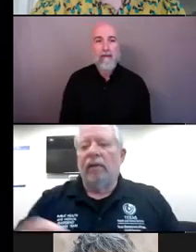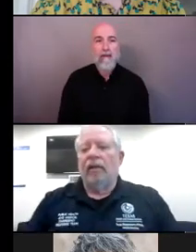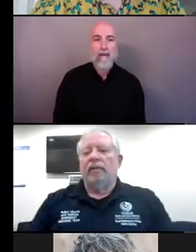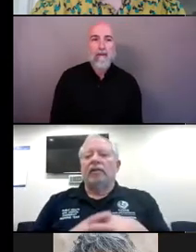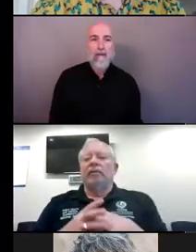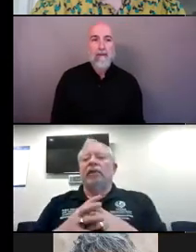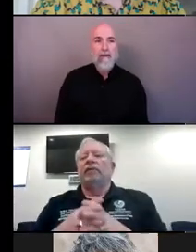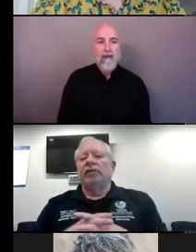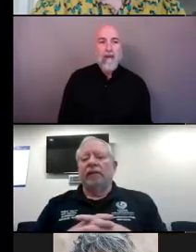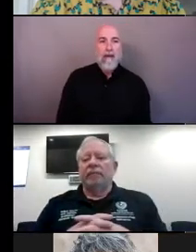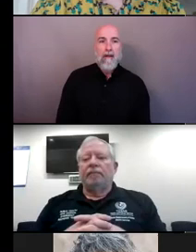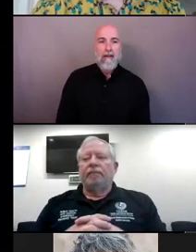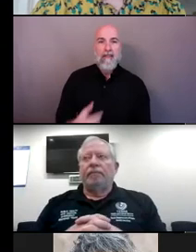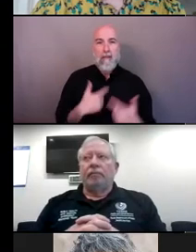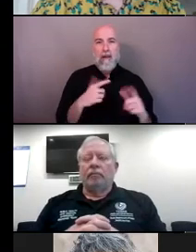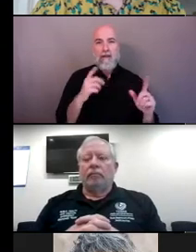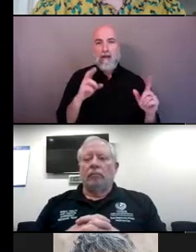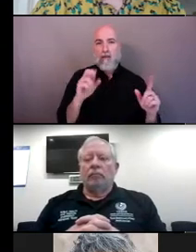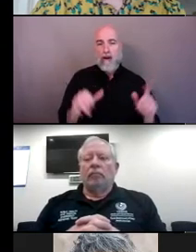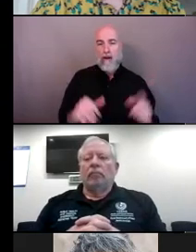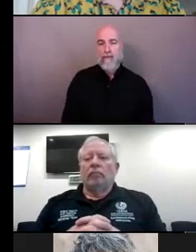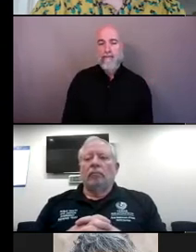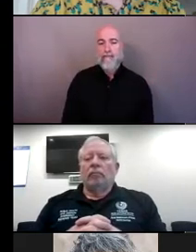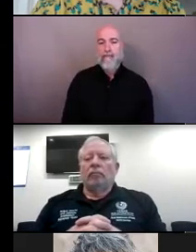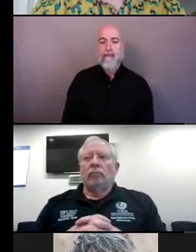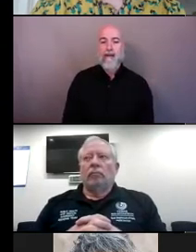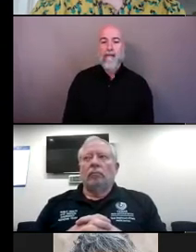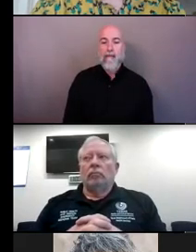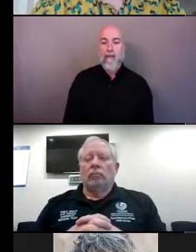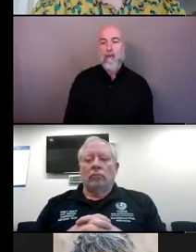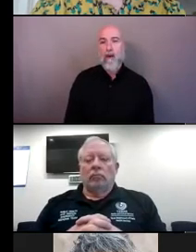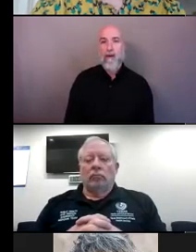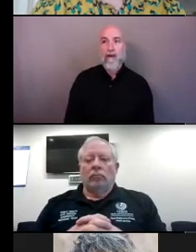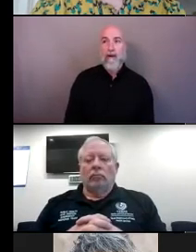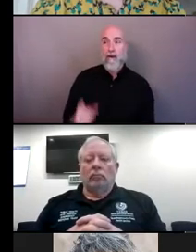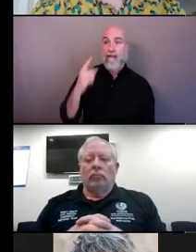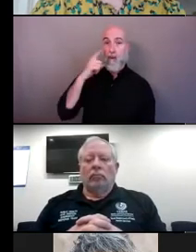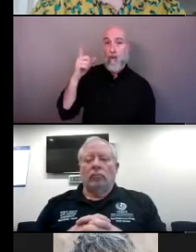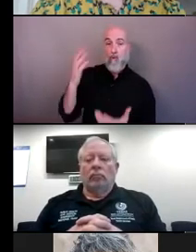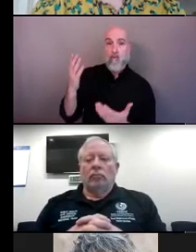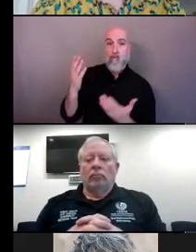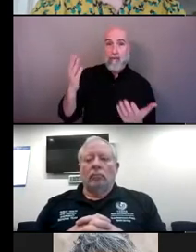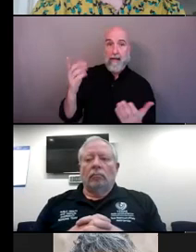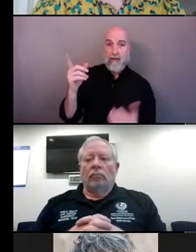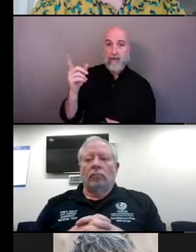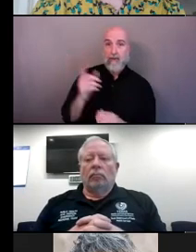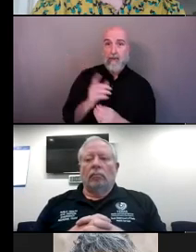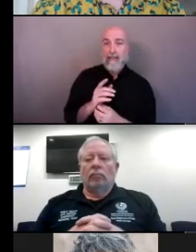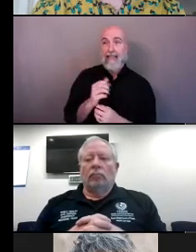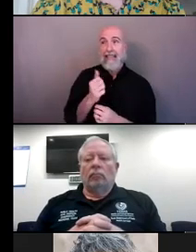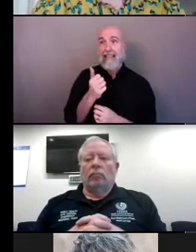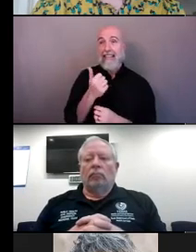Go ahead, I'll let Dr. Ray address that. Yes, so per the recommendations, getting